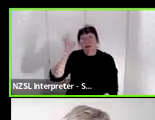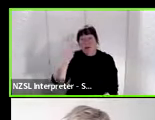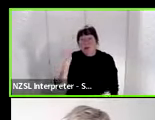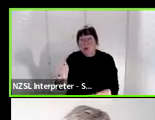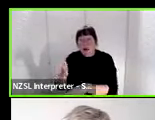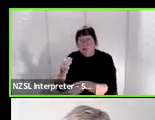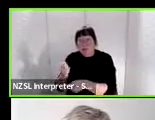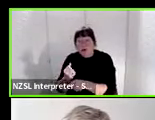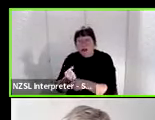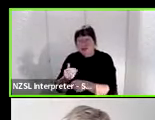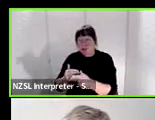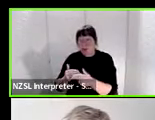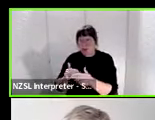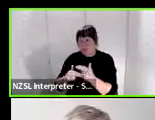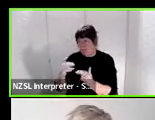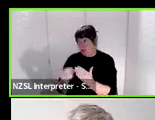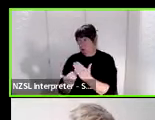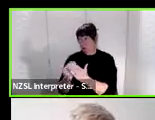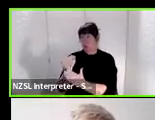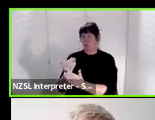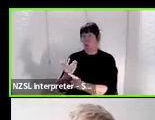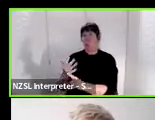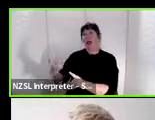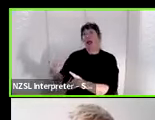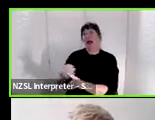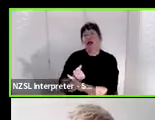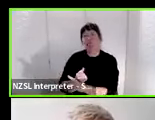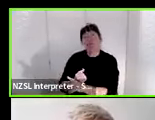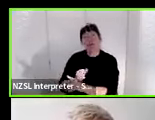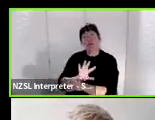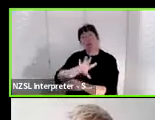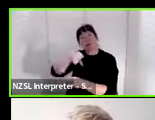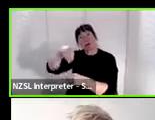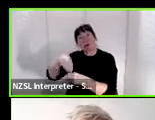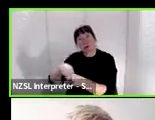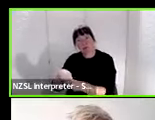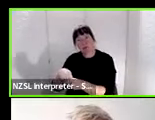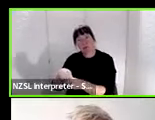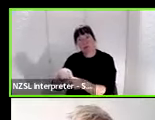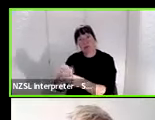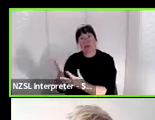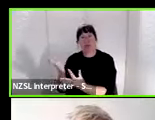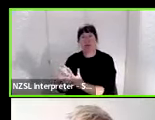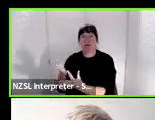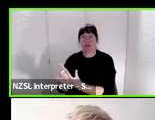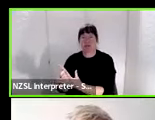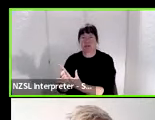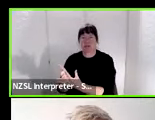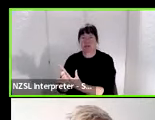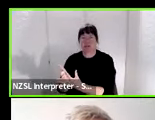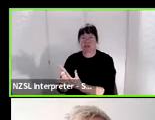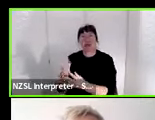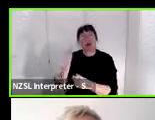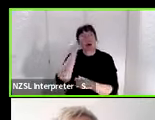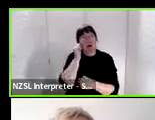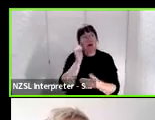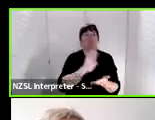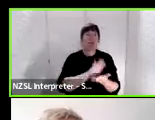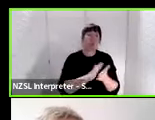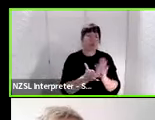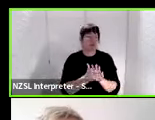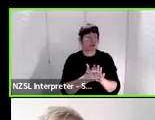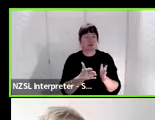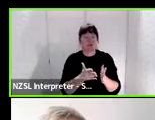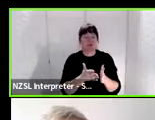new things, that they have to put these things in place. I know it's not practical to suddenly roll out